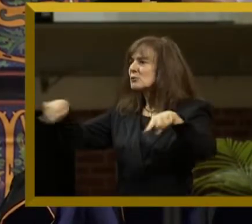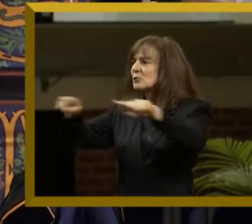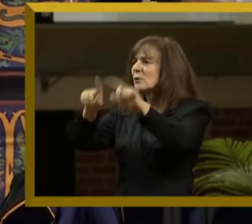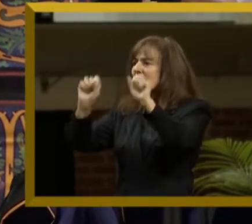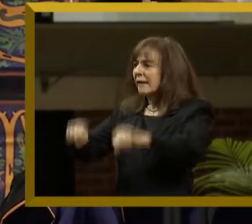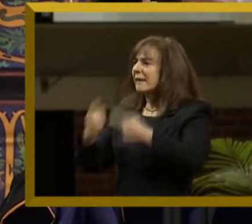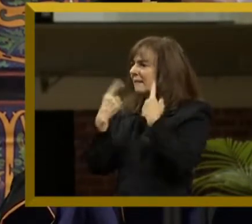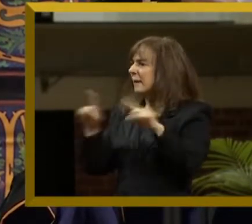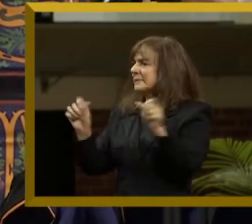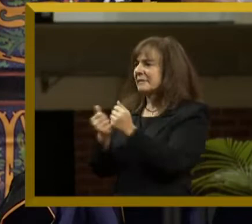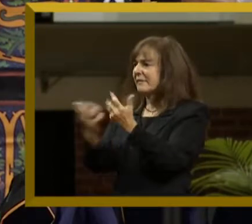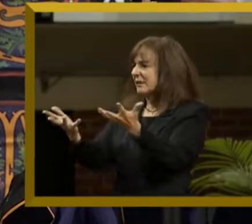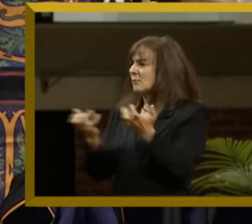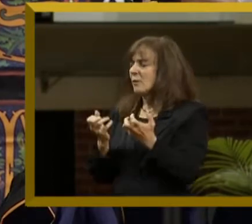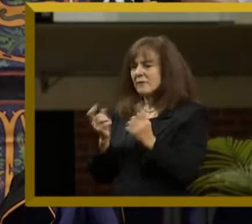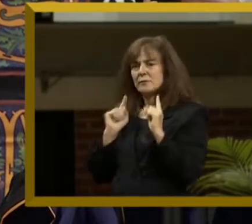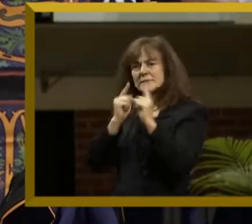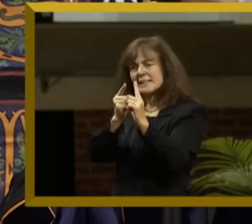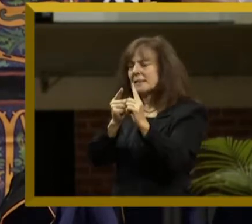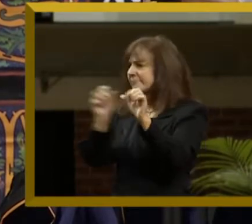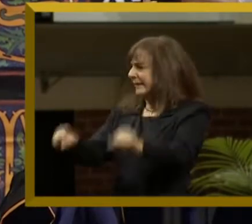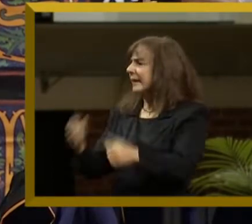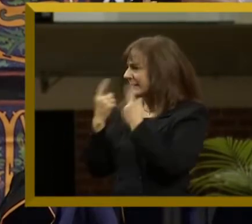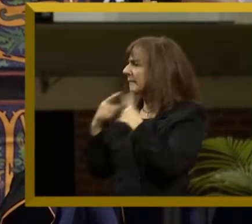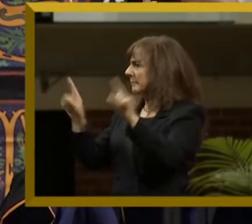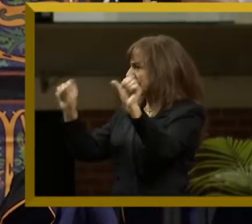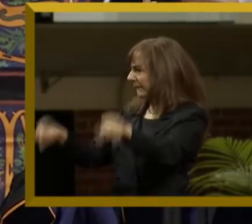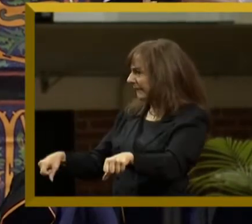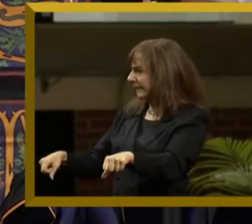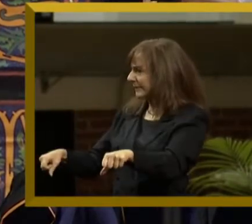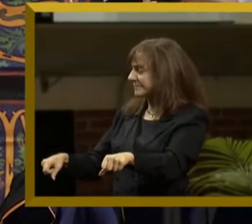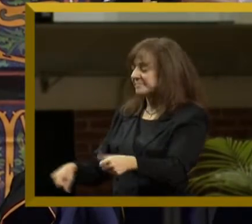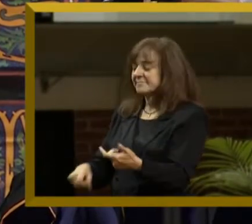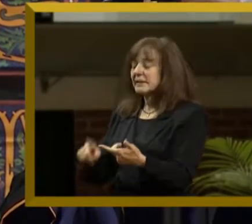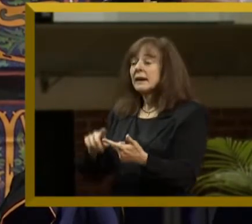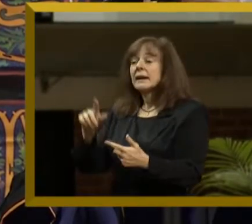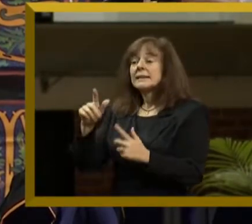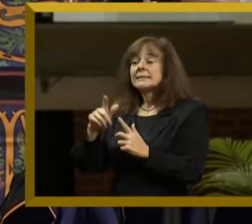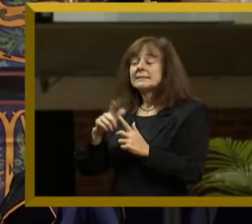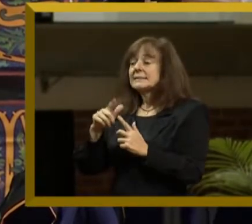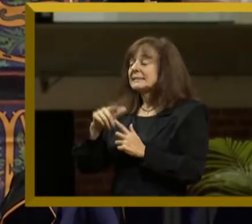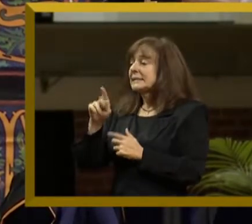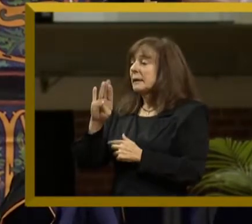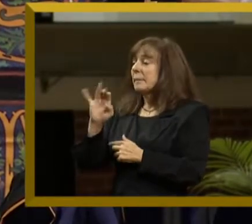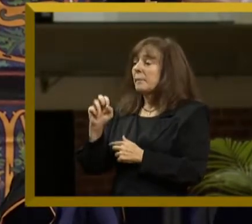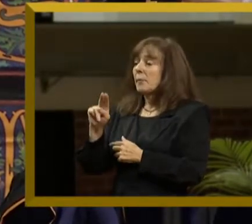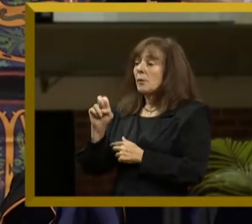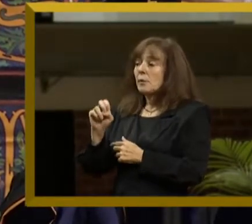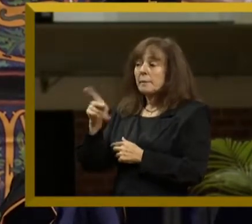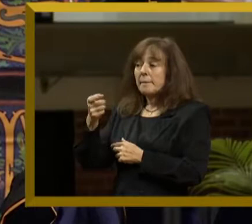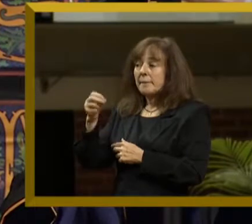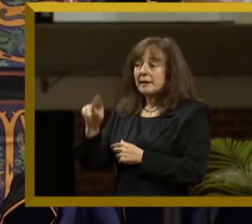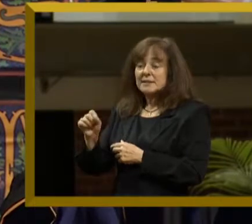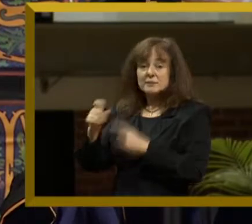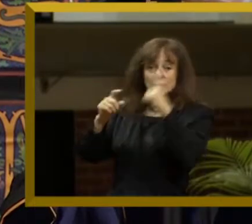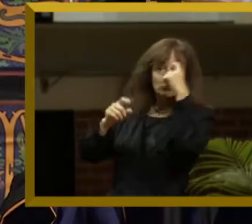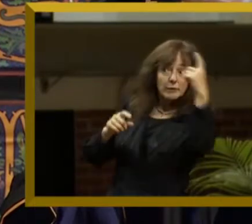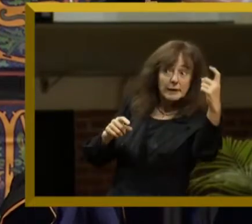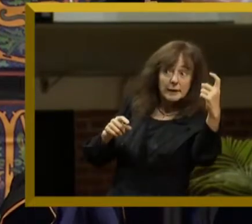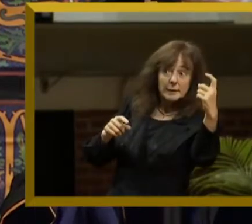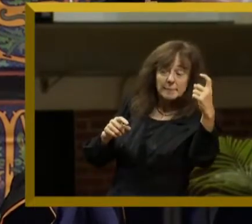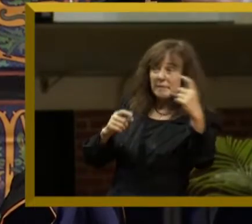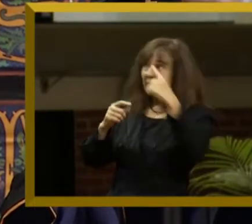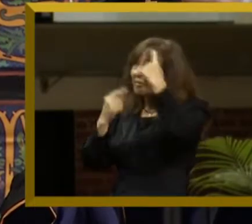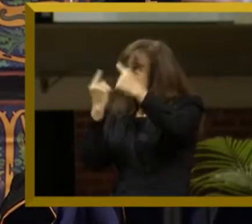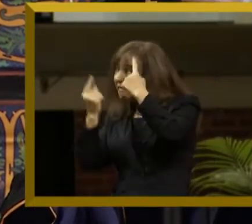do anything you set your mind to. The great T. Boone Pickens put it this way, what you dream about, what